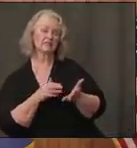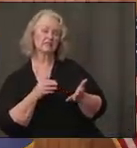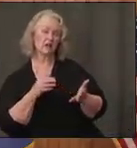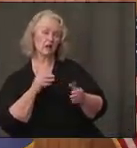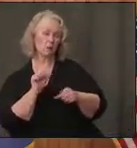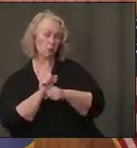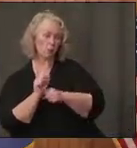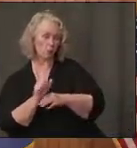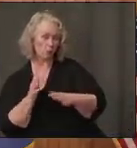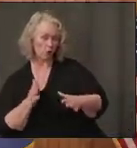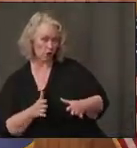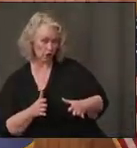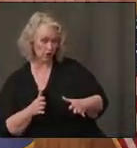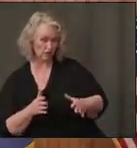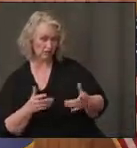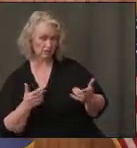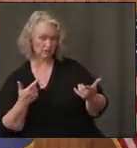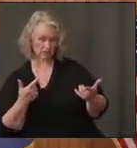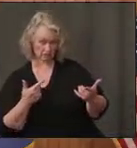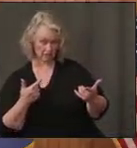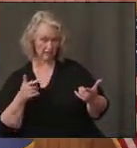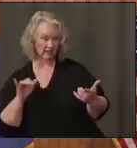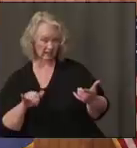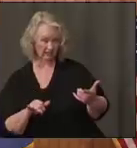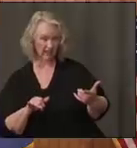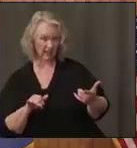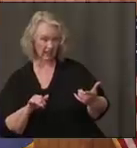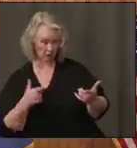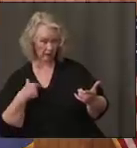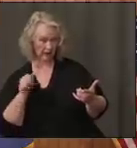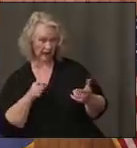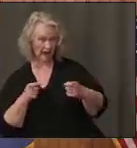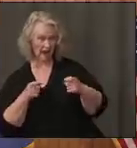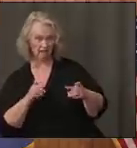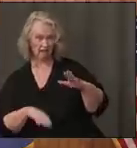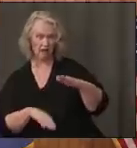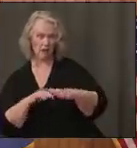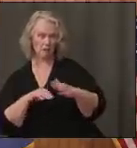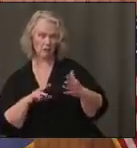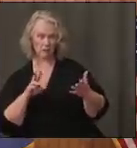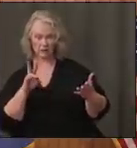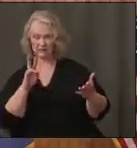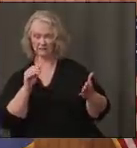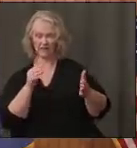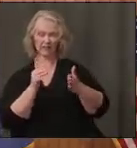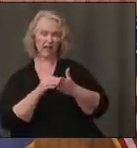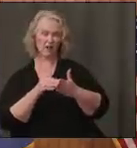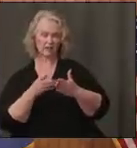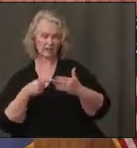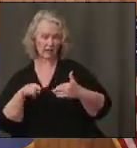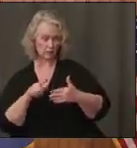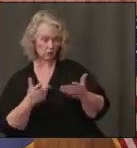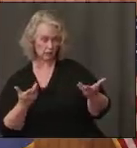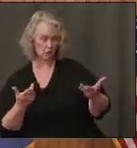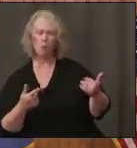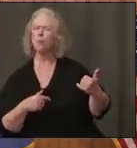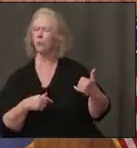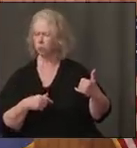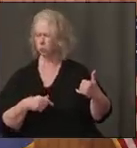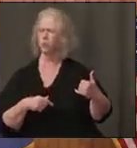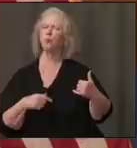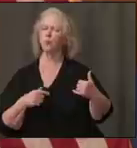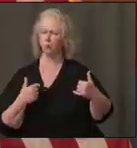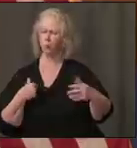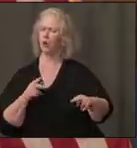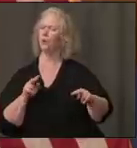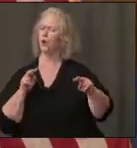If the state isn't up to the capacity of 70,000 by next week, we could run into trouble. Yeah, when we